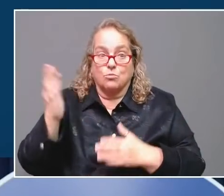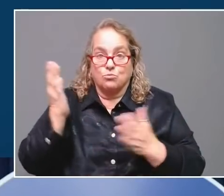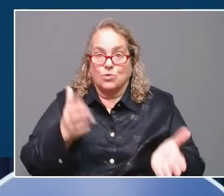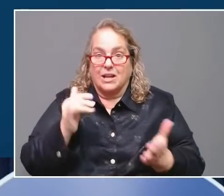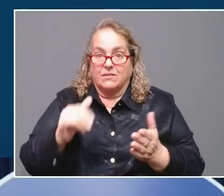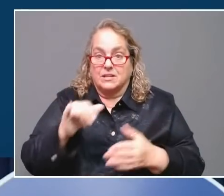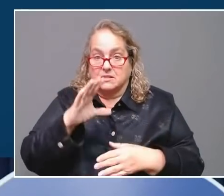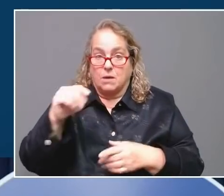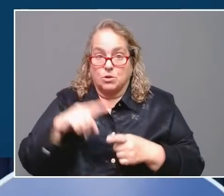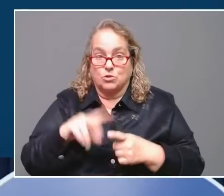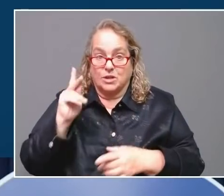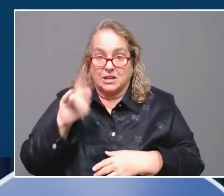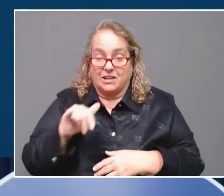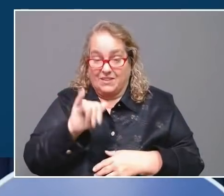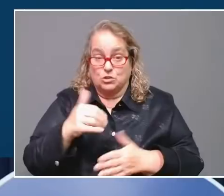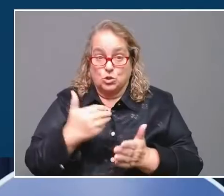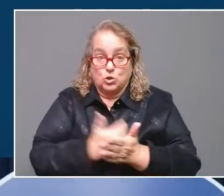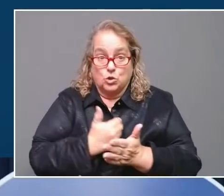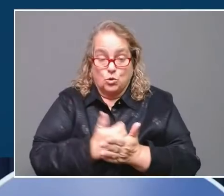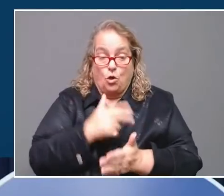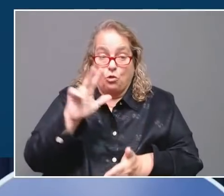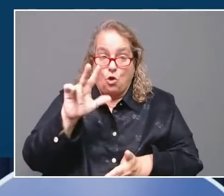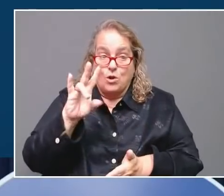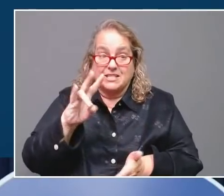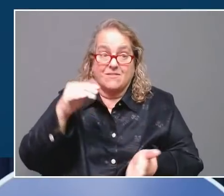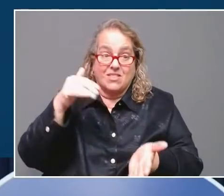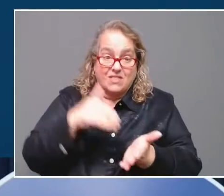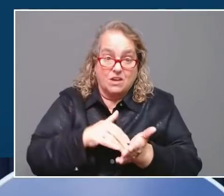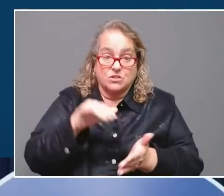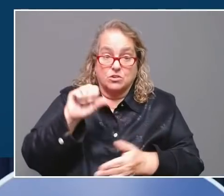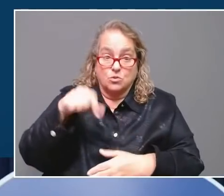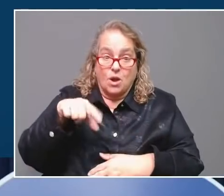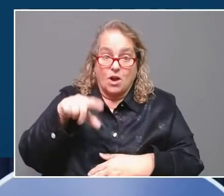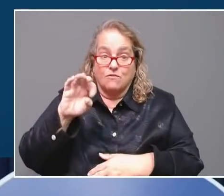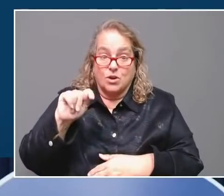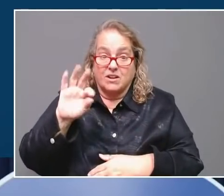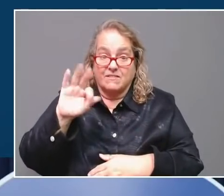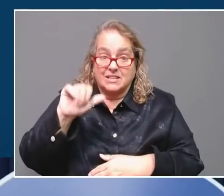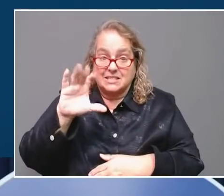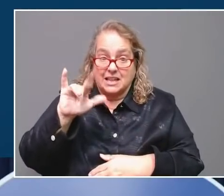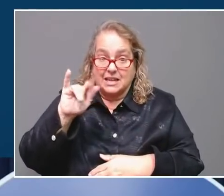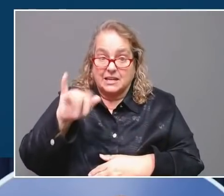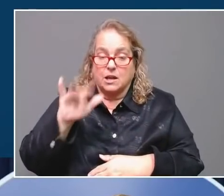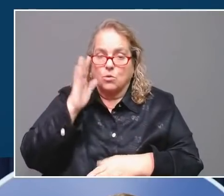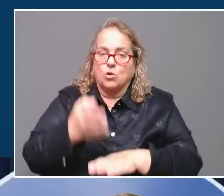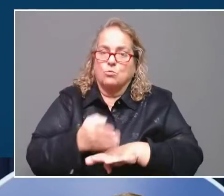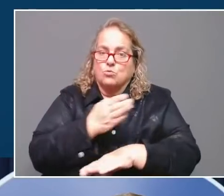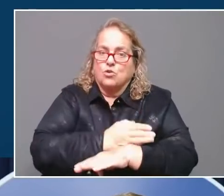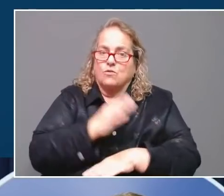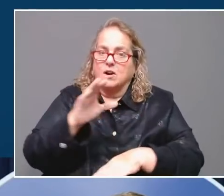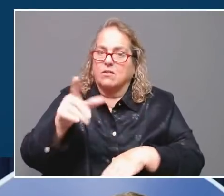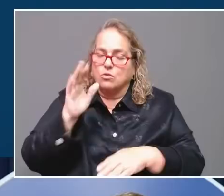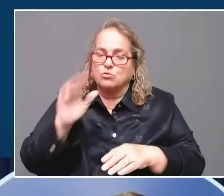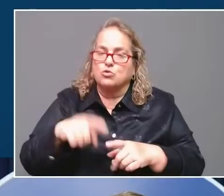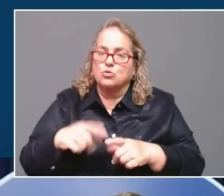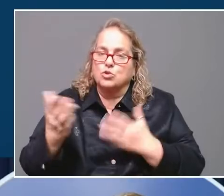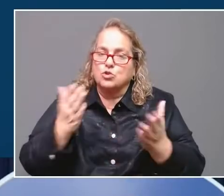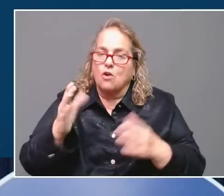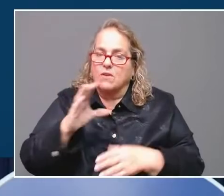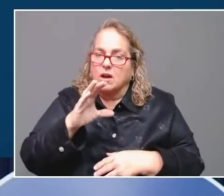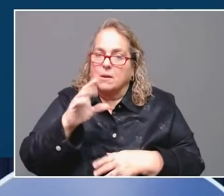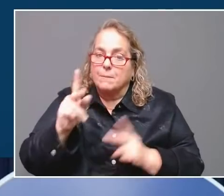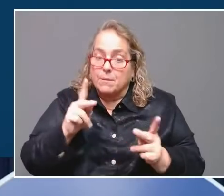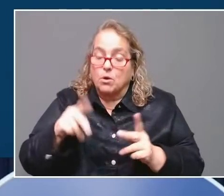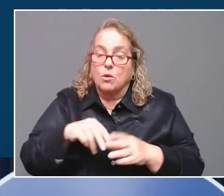new 37,000-foot square facility will improve the company's ability to serve customers throughout the Midwest and all along